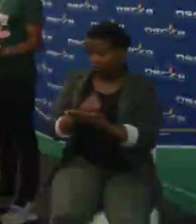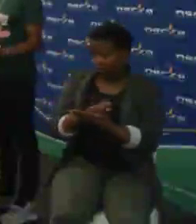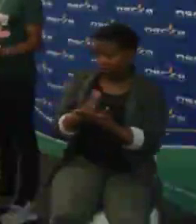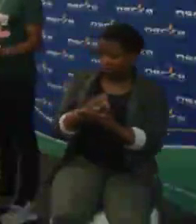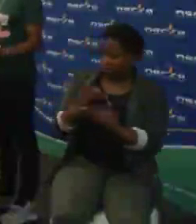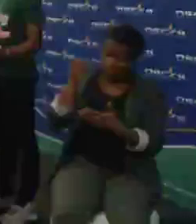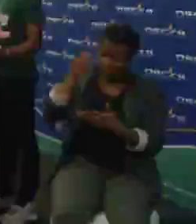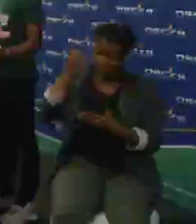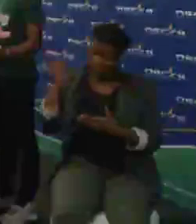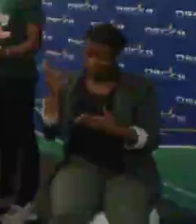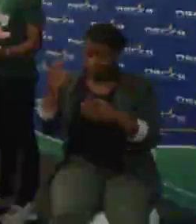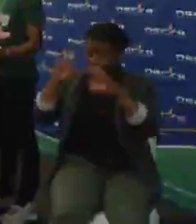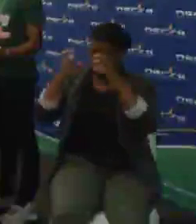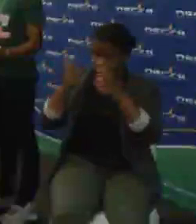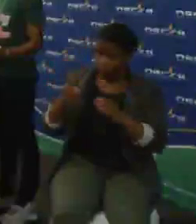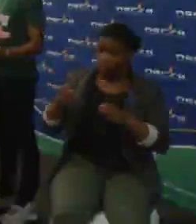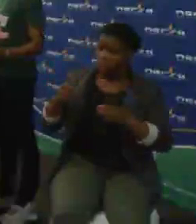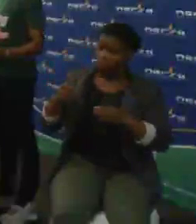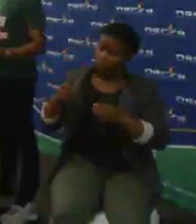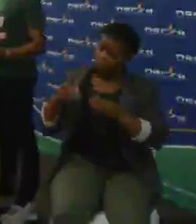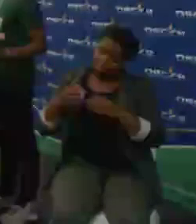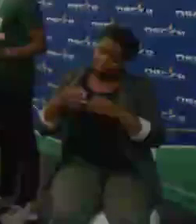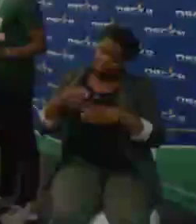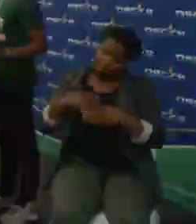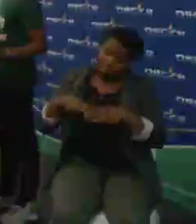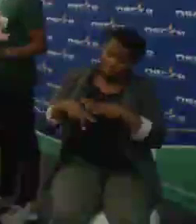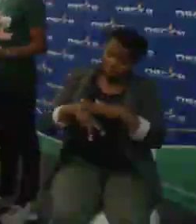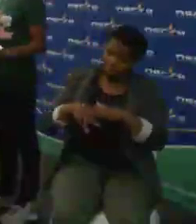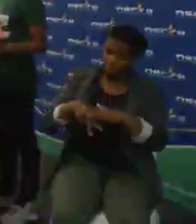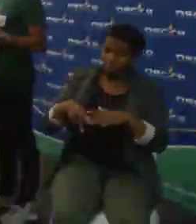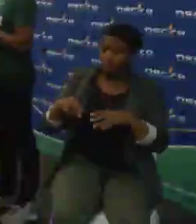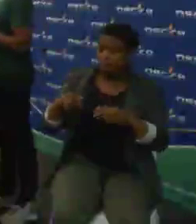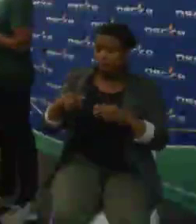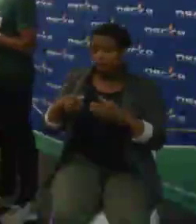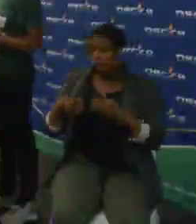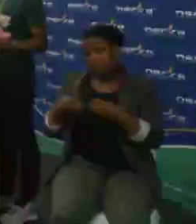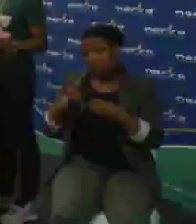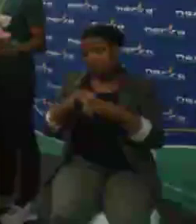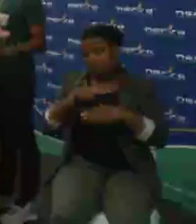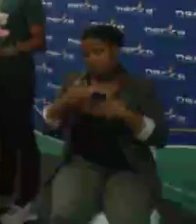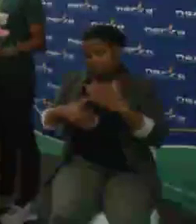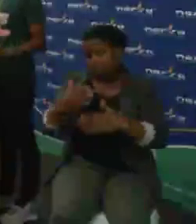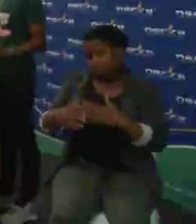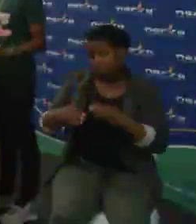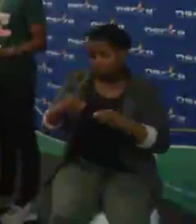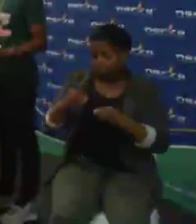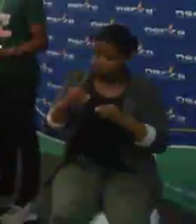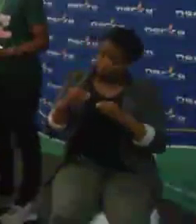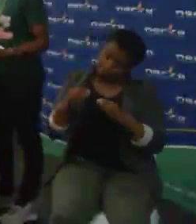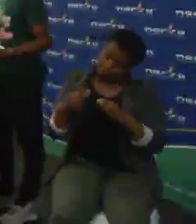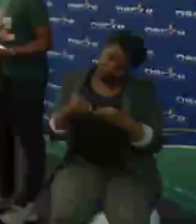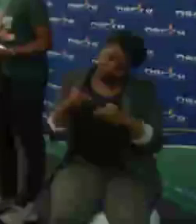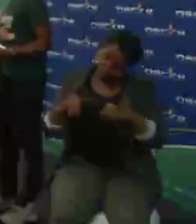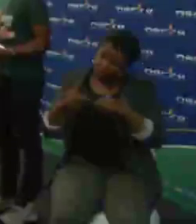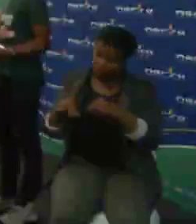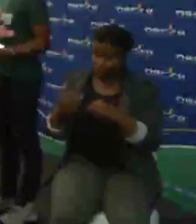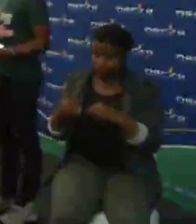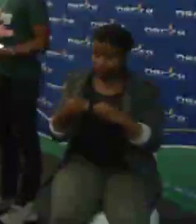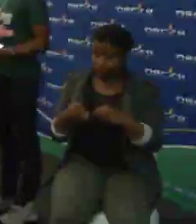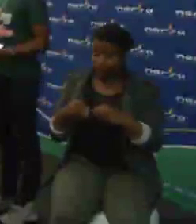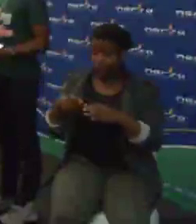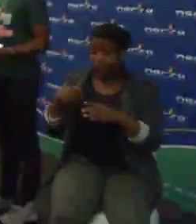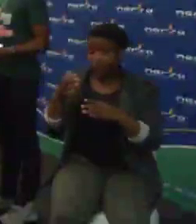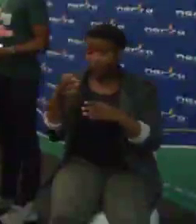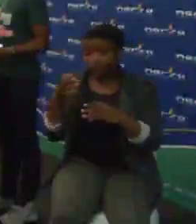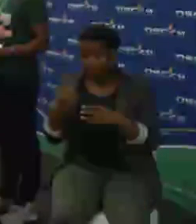of the true cost of electricity production, so that to continue the business model, hence it is failing. And what this means for us